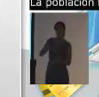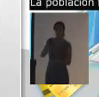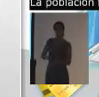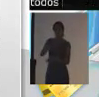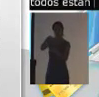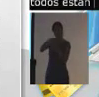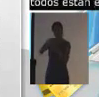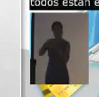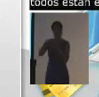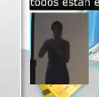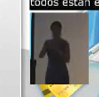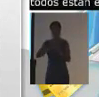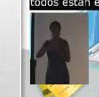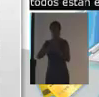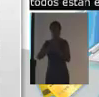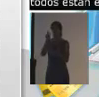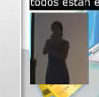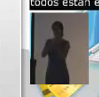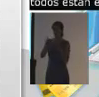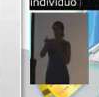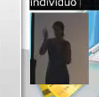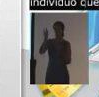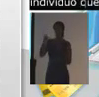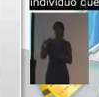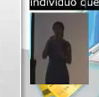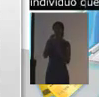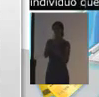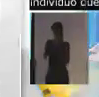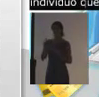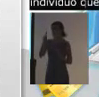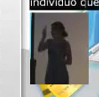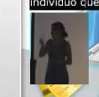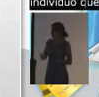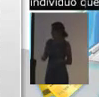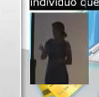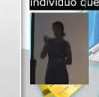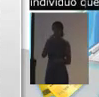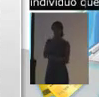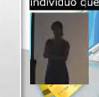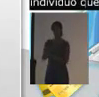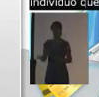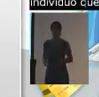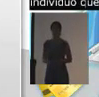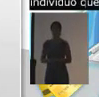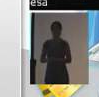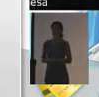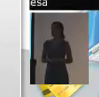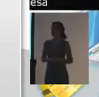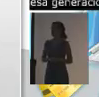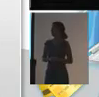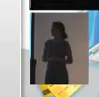step, and all of them are in the range of that situation. The individual we would choose will be the best of that generation.